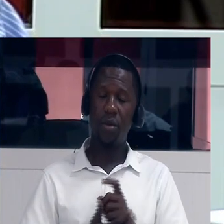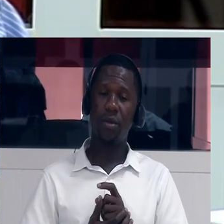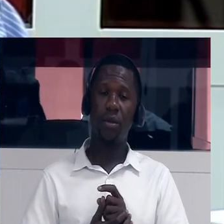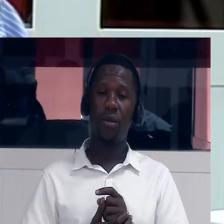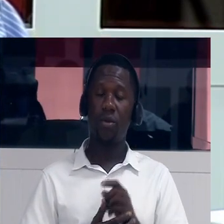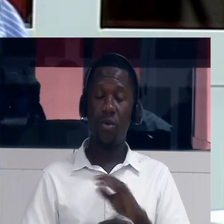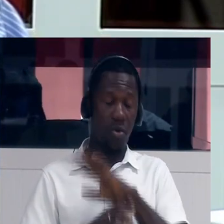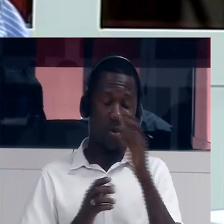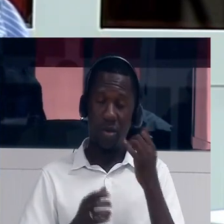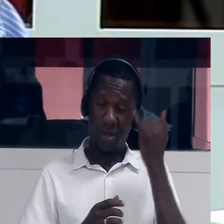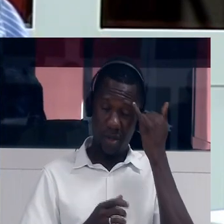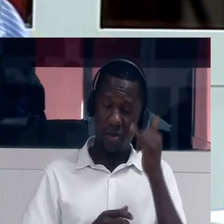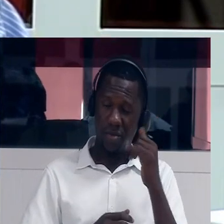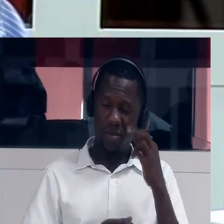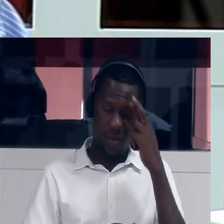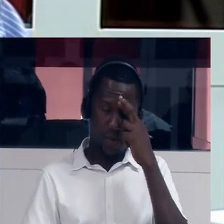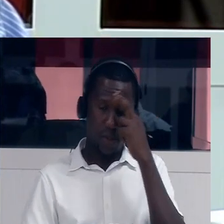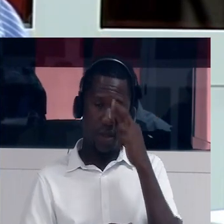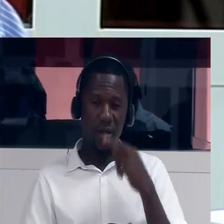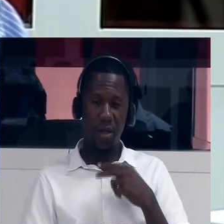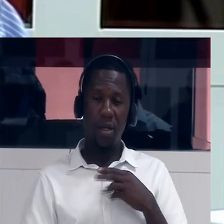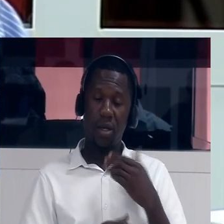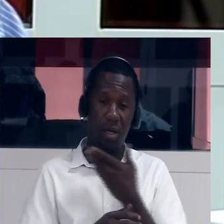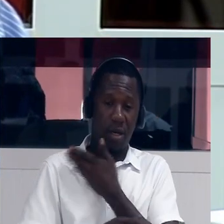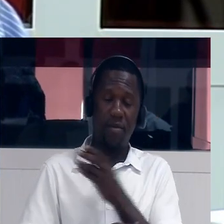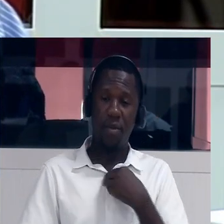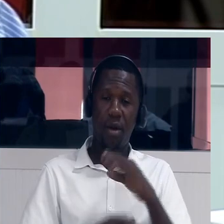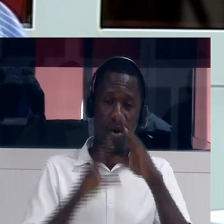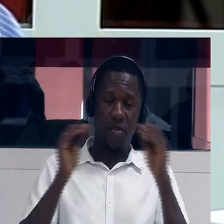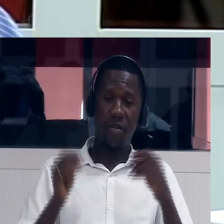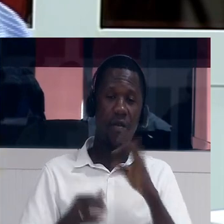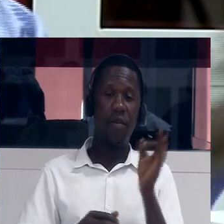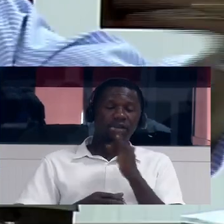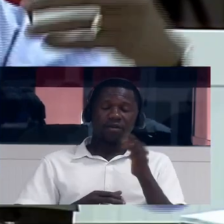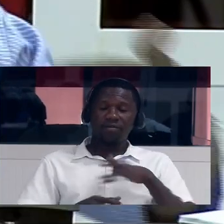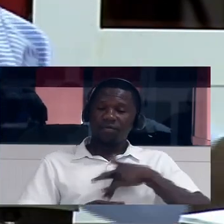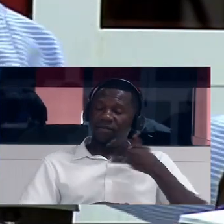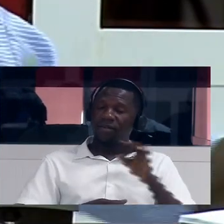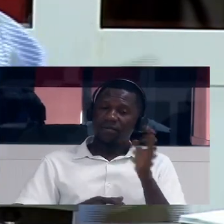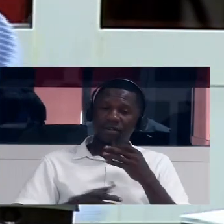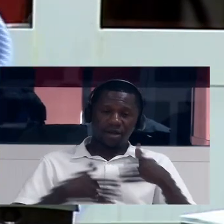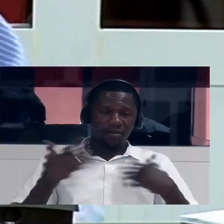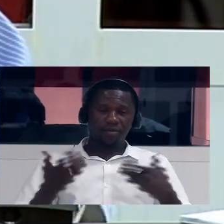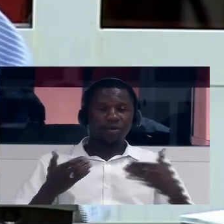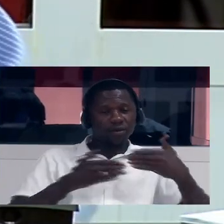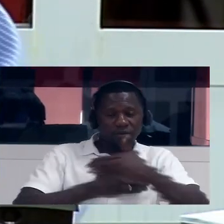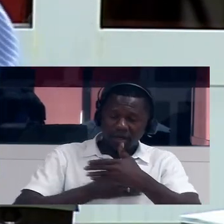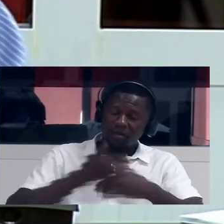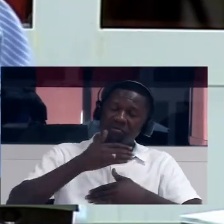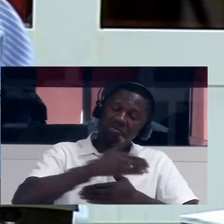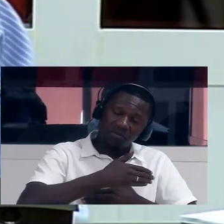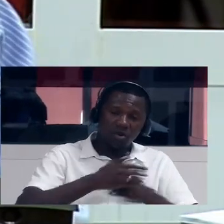all intents and purposes, I think they left my office feeling very happy. And we shook hands, hugged each other, all of them, and then they